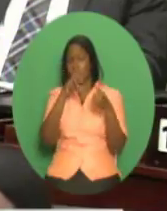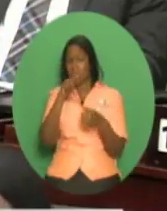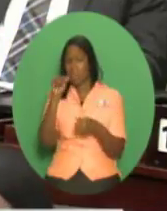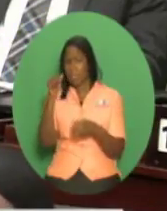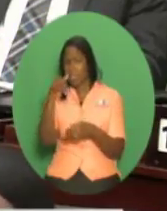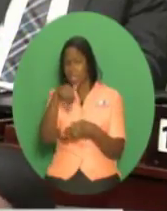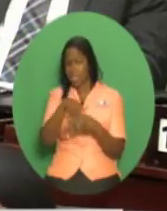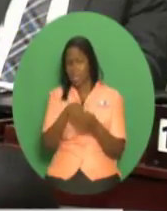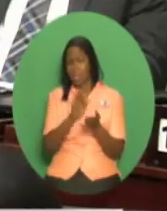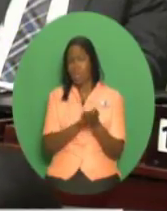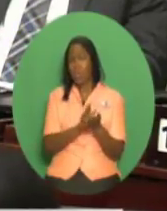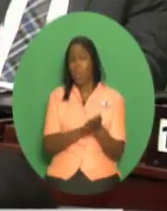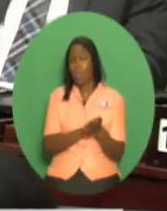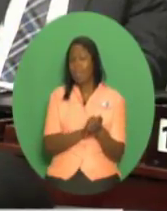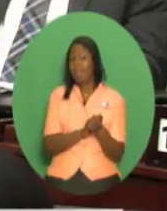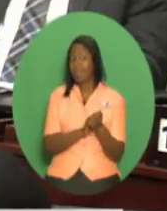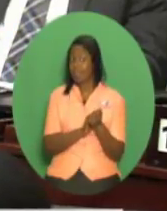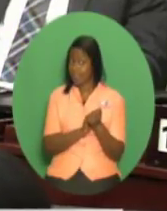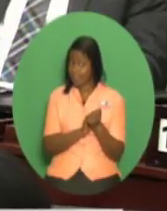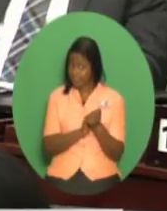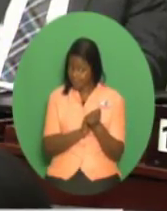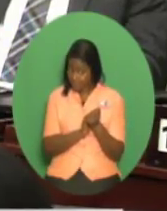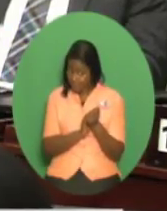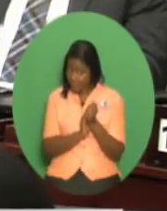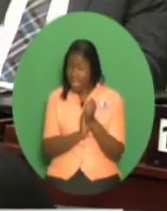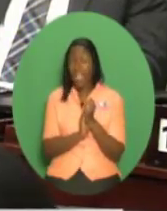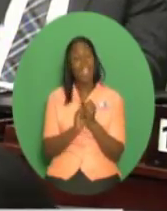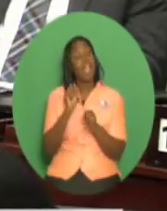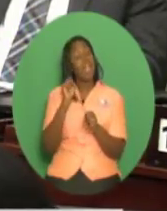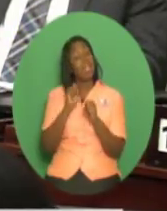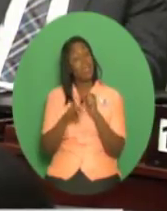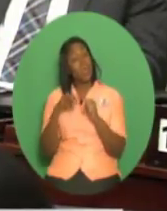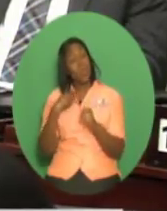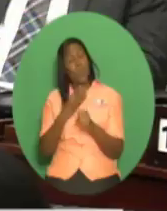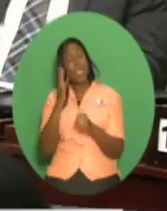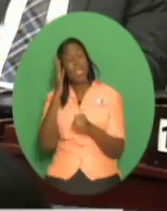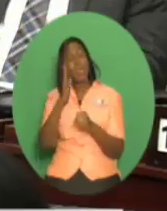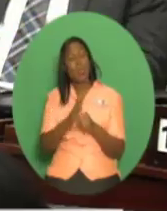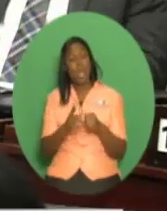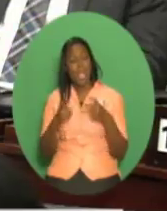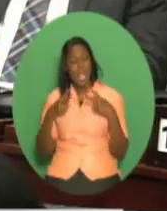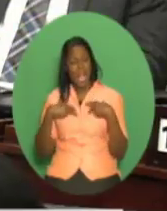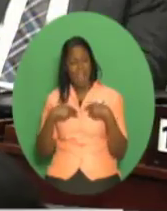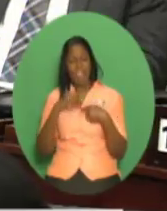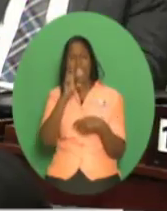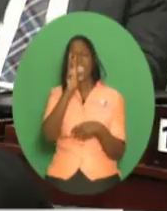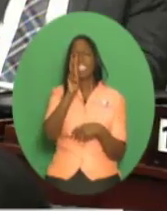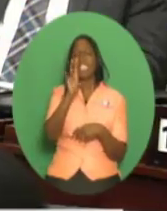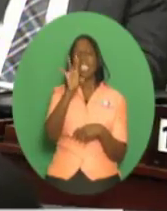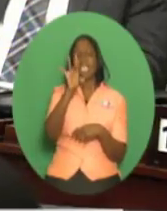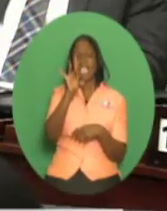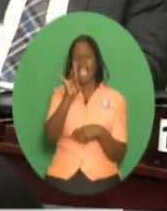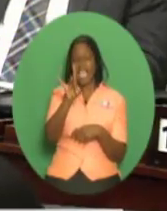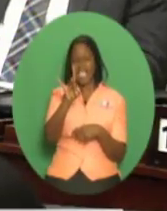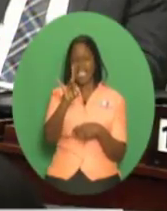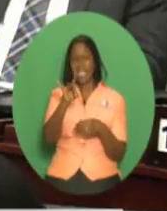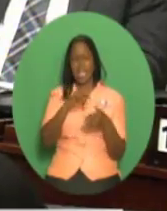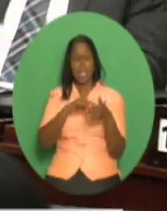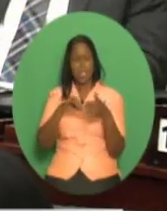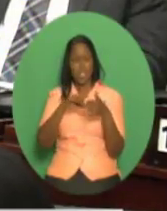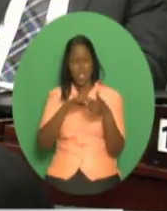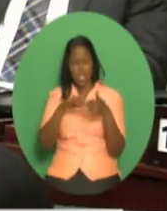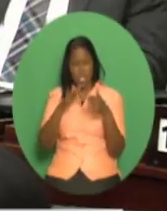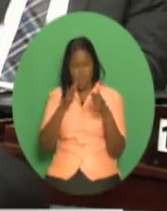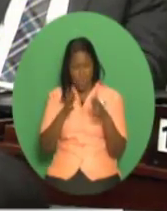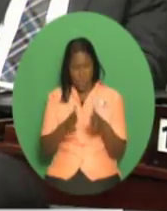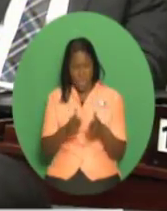Towards this end, we will be appointing 68 student aides, where persons